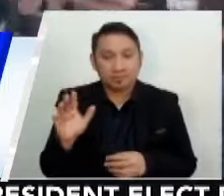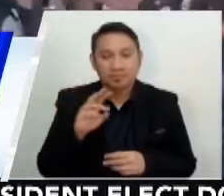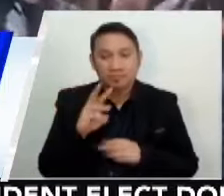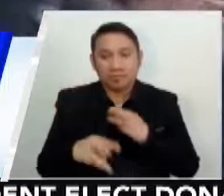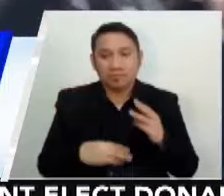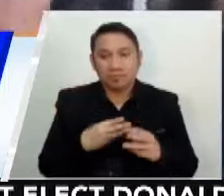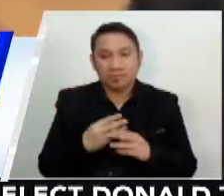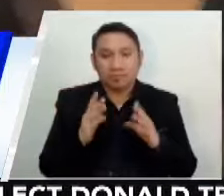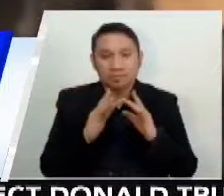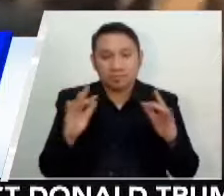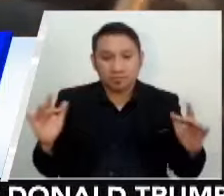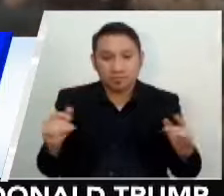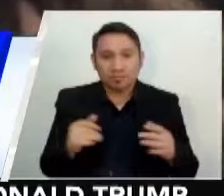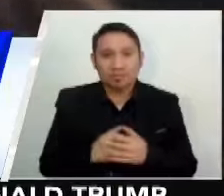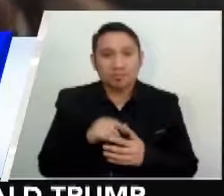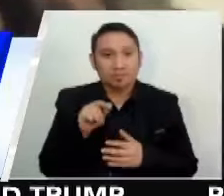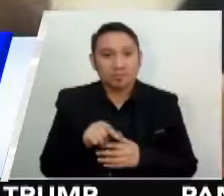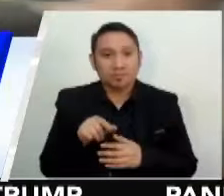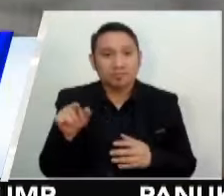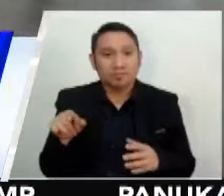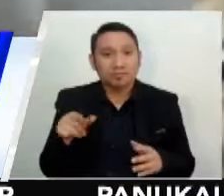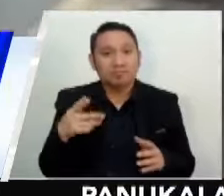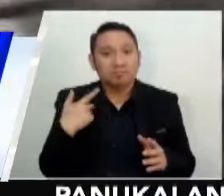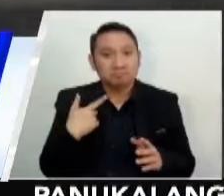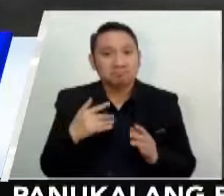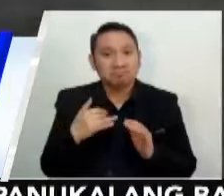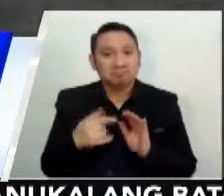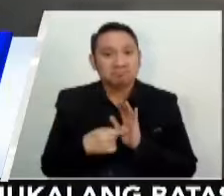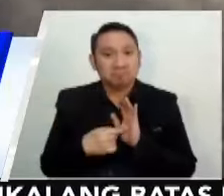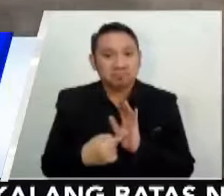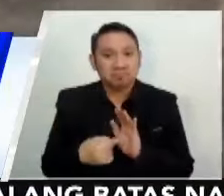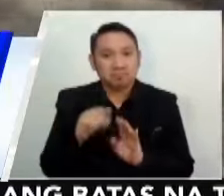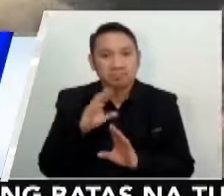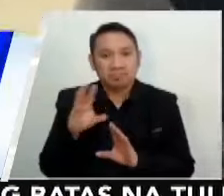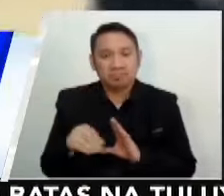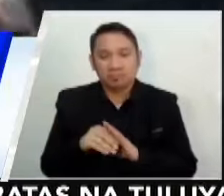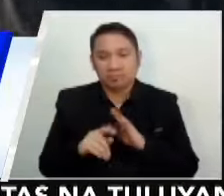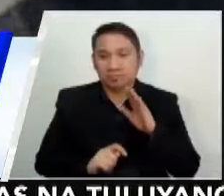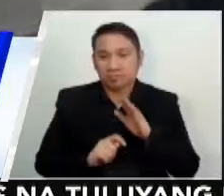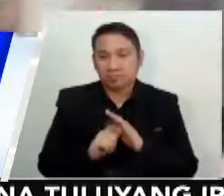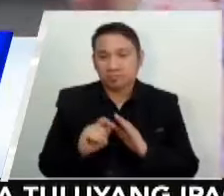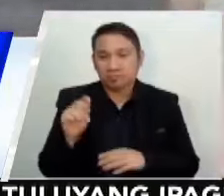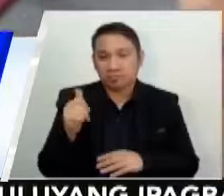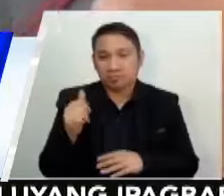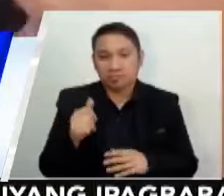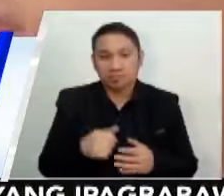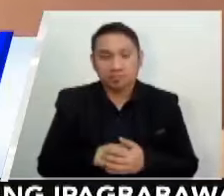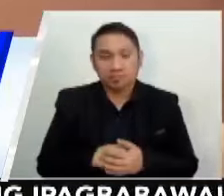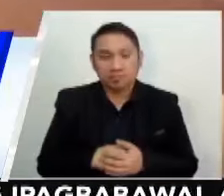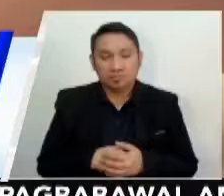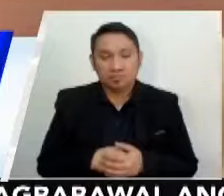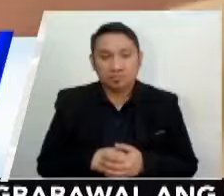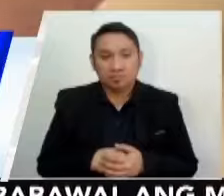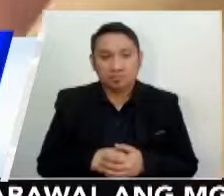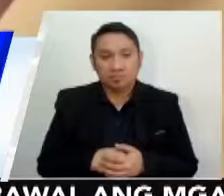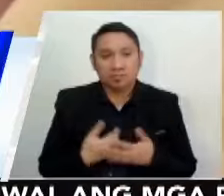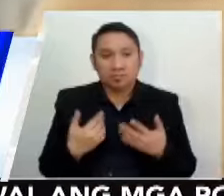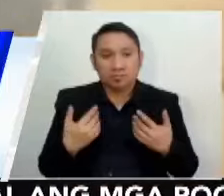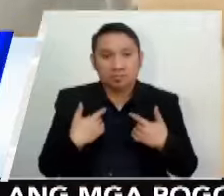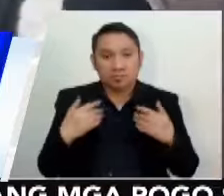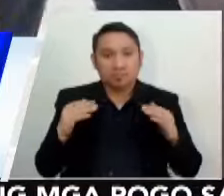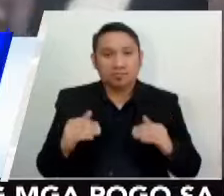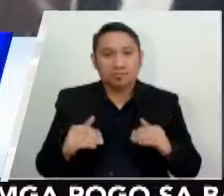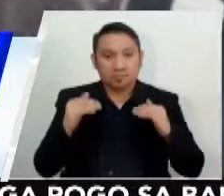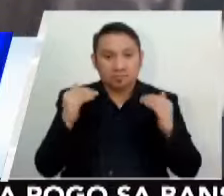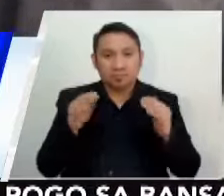closing film ang Hello Love Again na pasok sa top 10 ng US box office at may pinakamataas na opening para